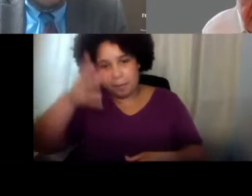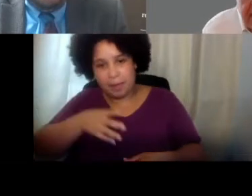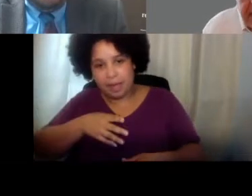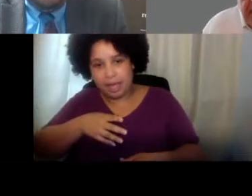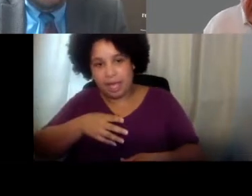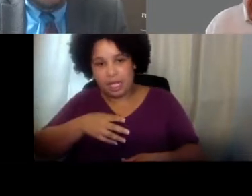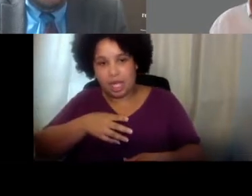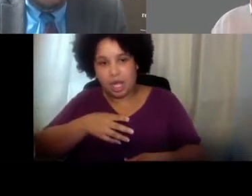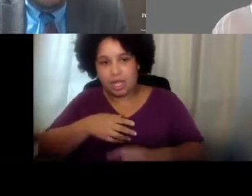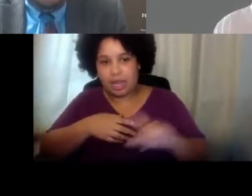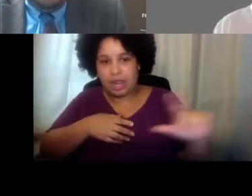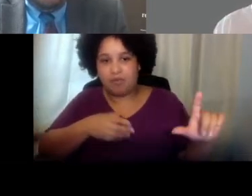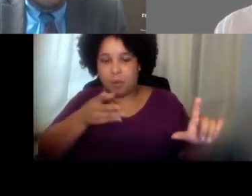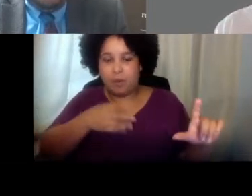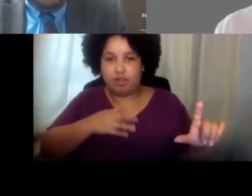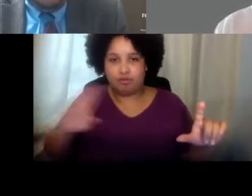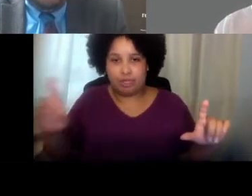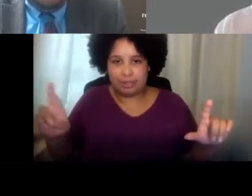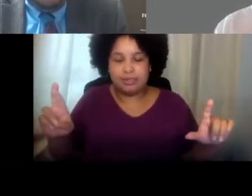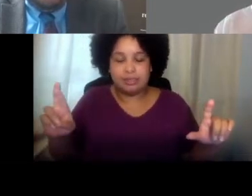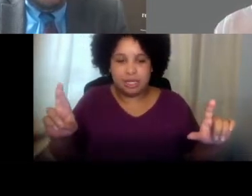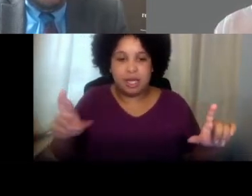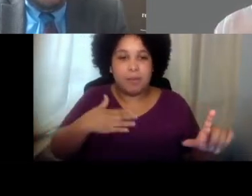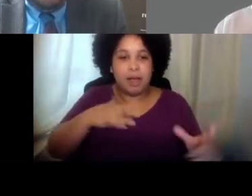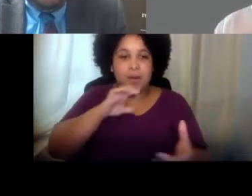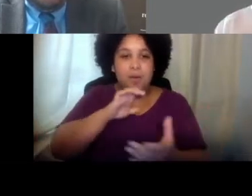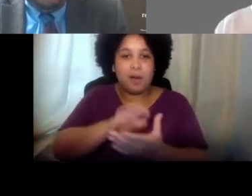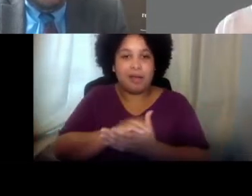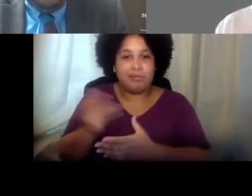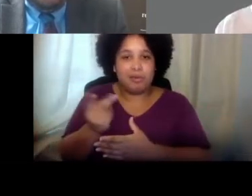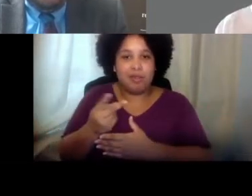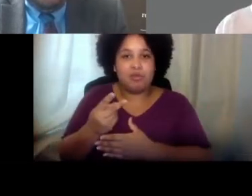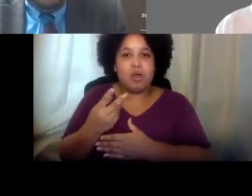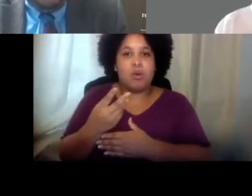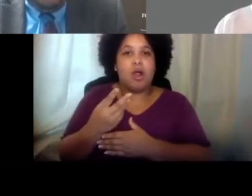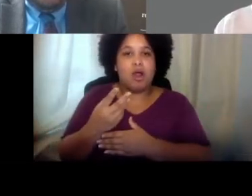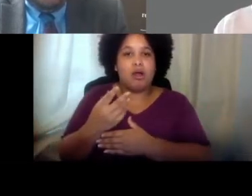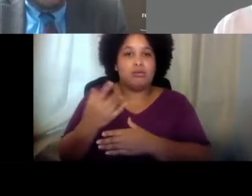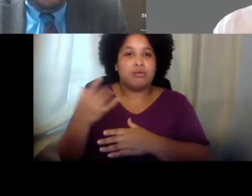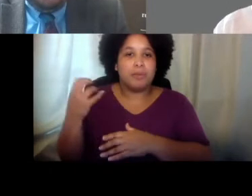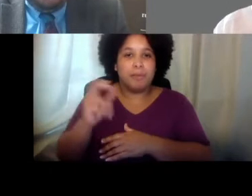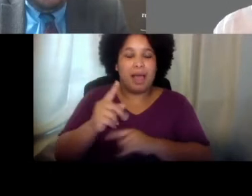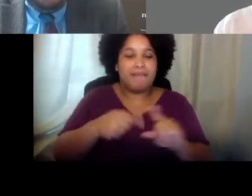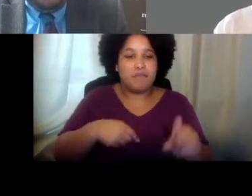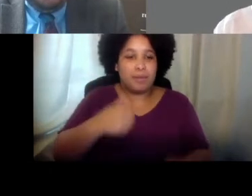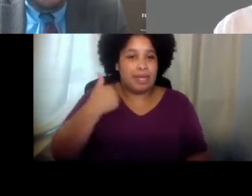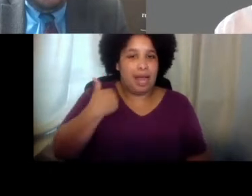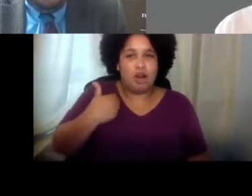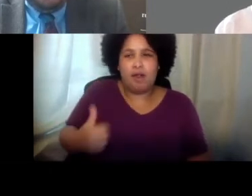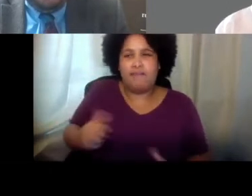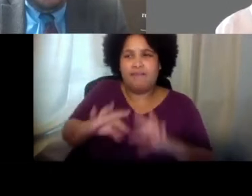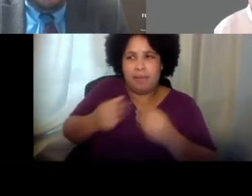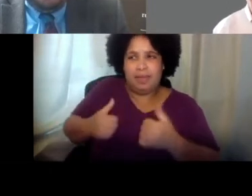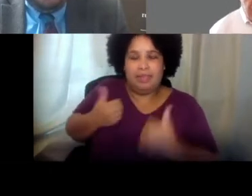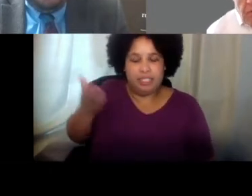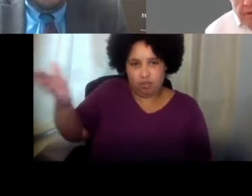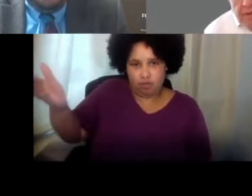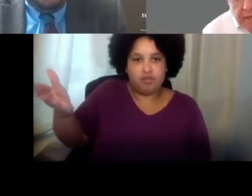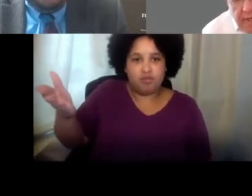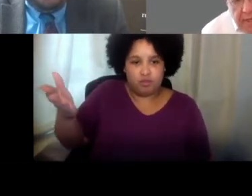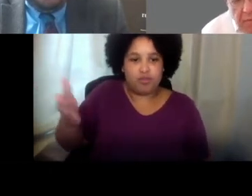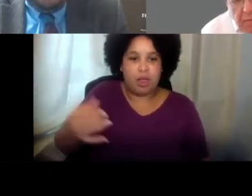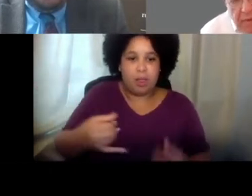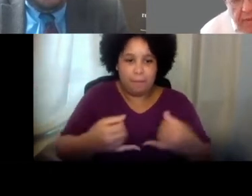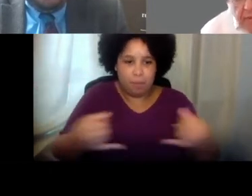this means. My wife and I were coming back from Canada where her relatives live, and we crossed the border,